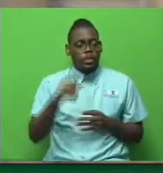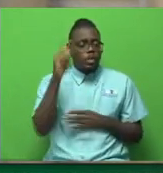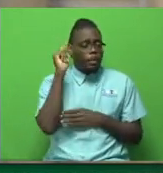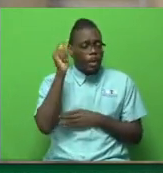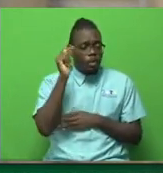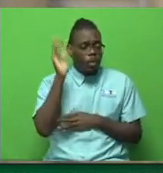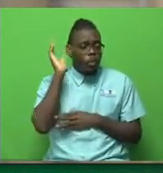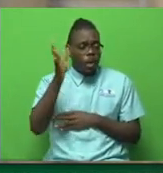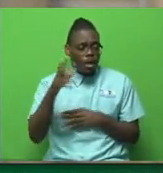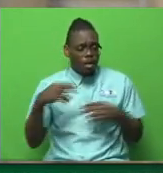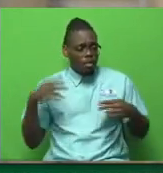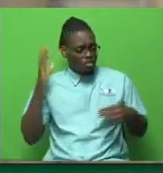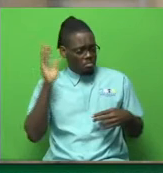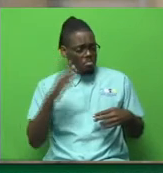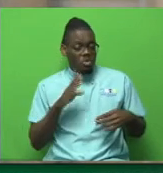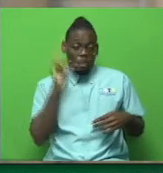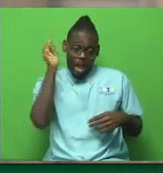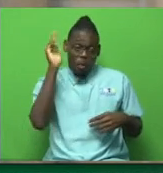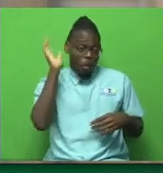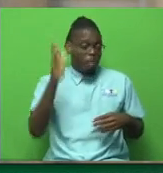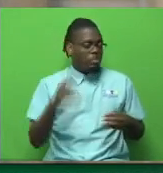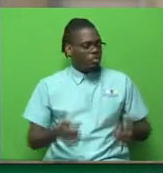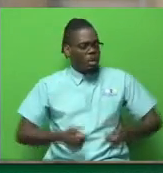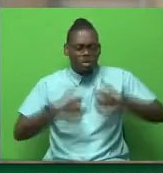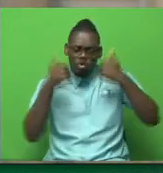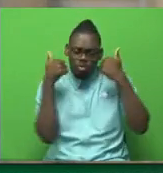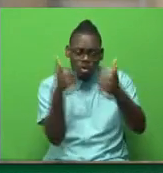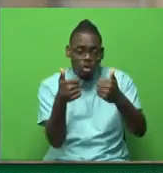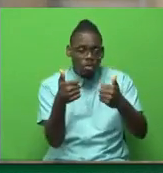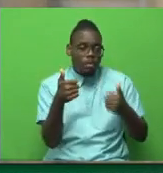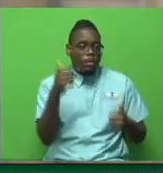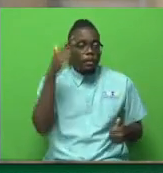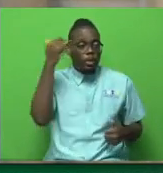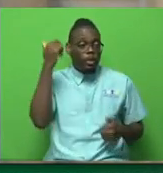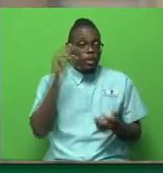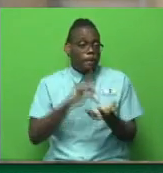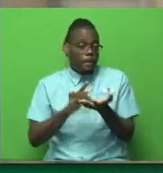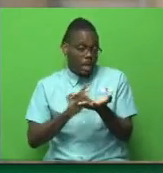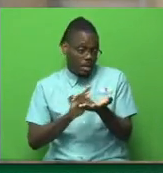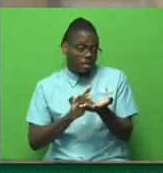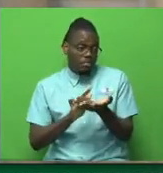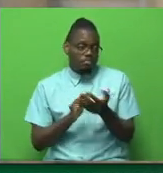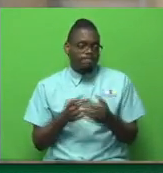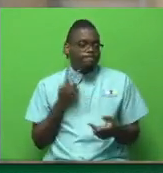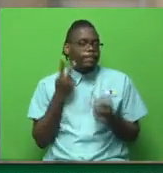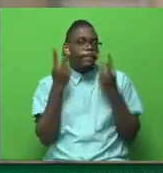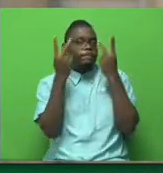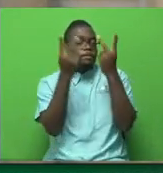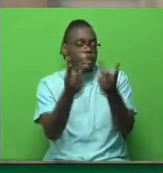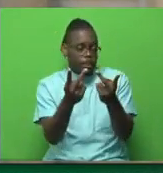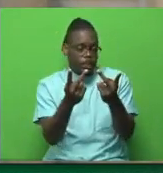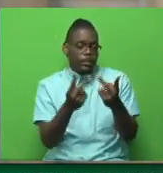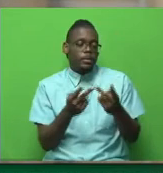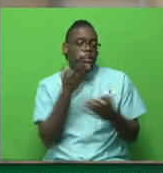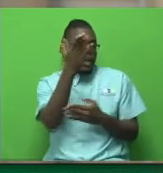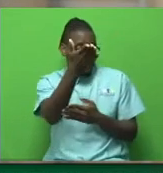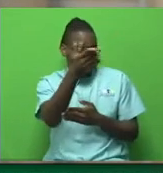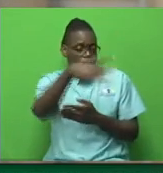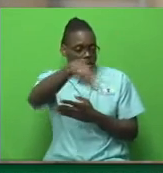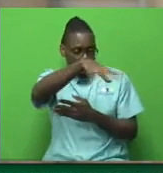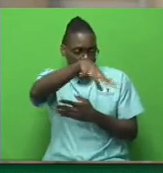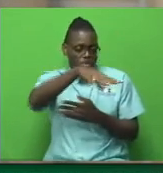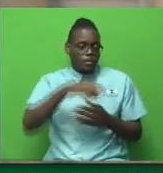for medical tourism medical tourism is a multi-trillion Dollar business and is a non-cyclical